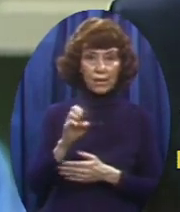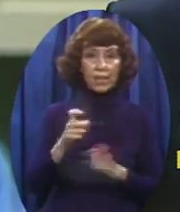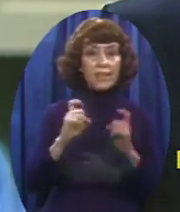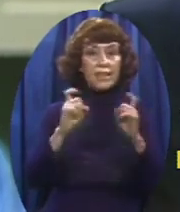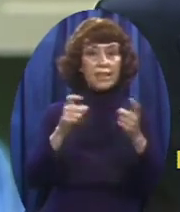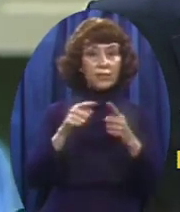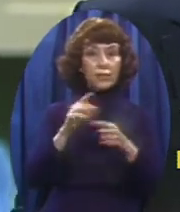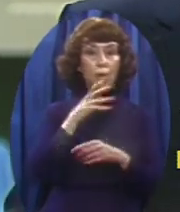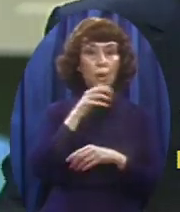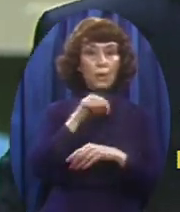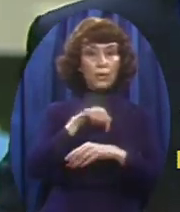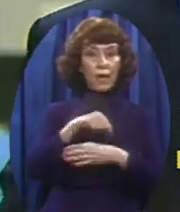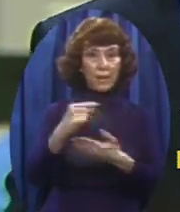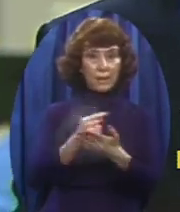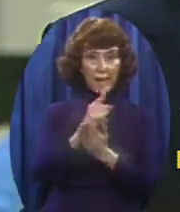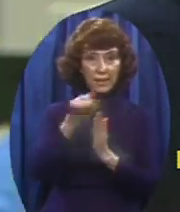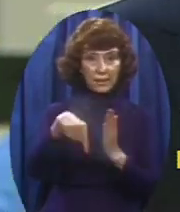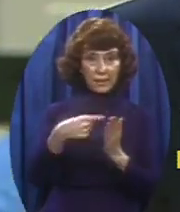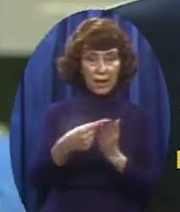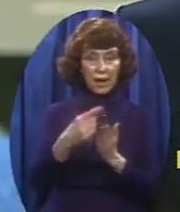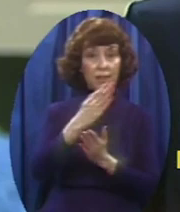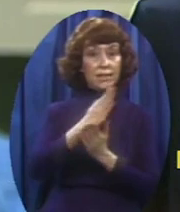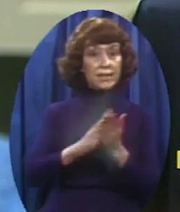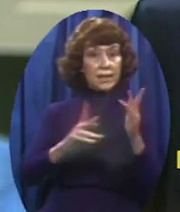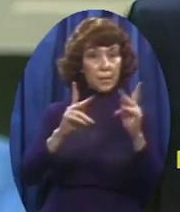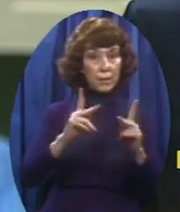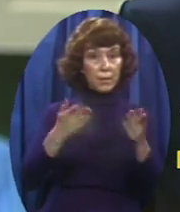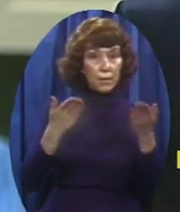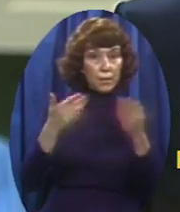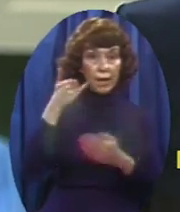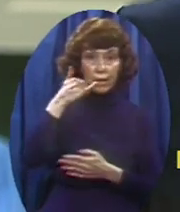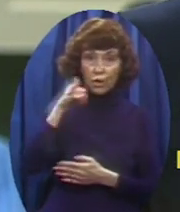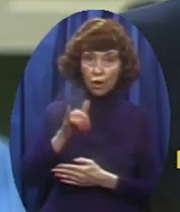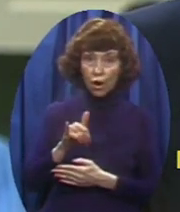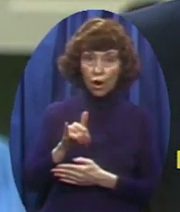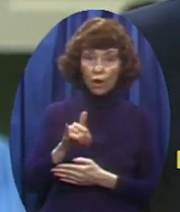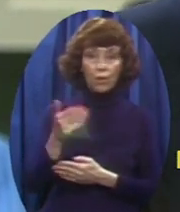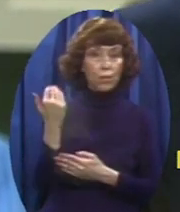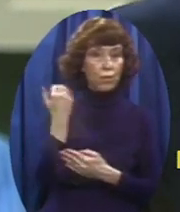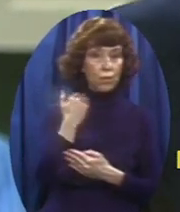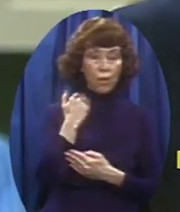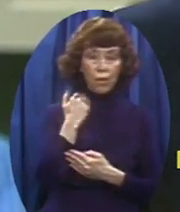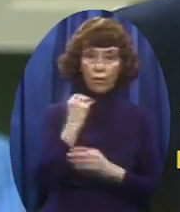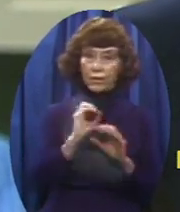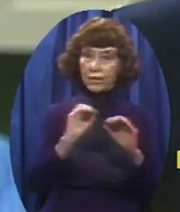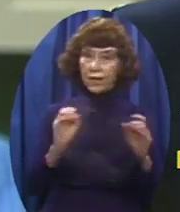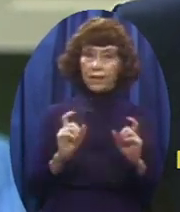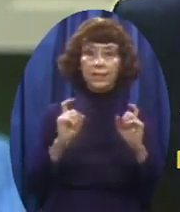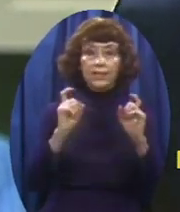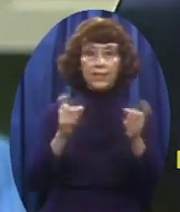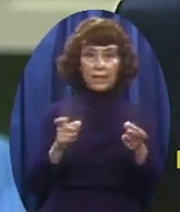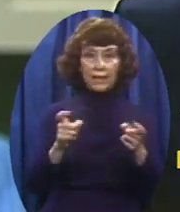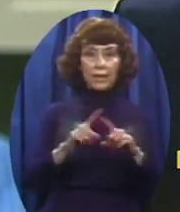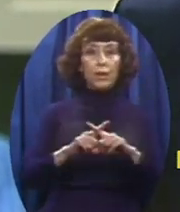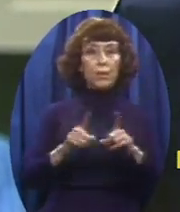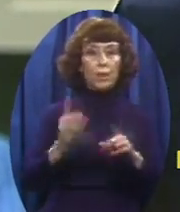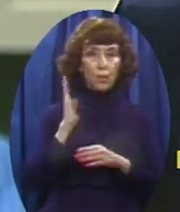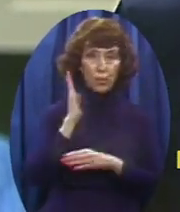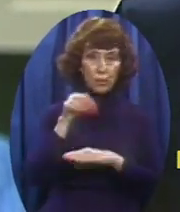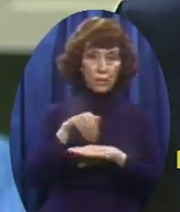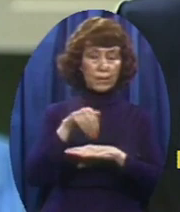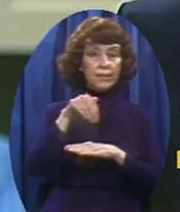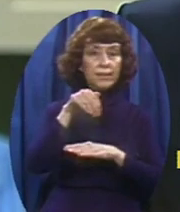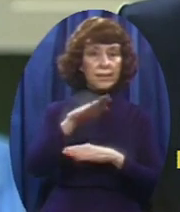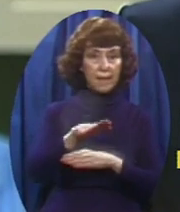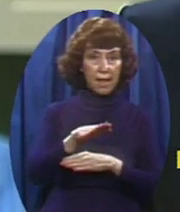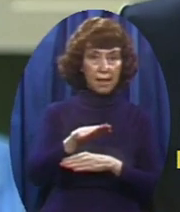can give more, do it, because there are some people who are going to call us who don't have anything to give or have little to give, and you know us well enough to know we've never